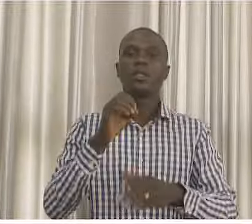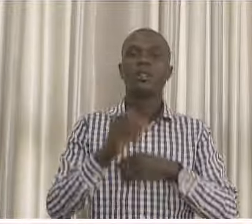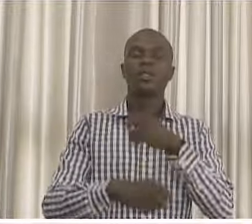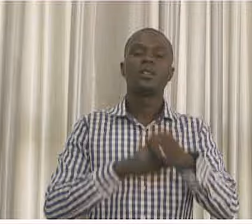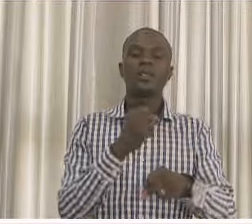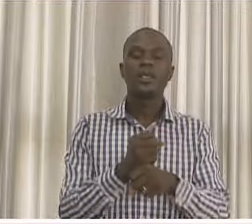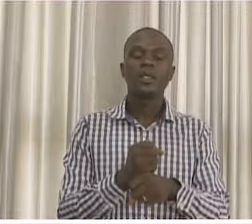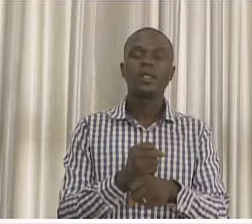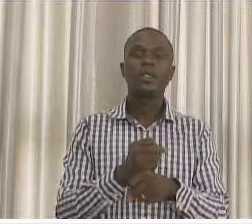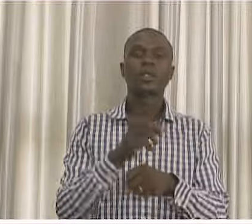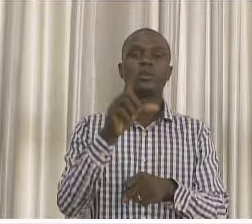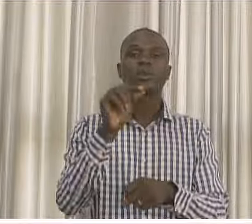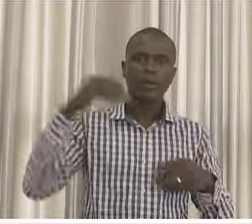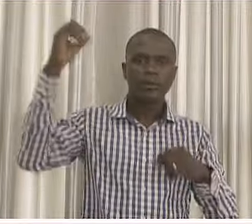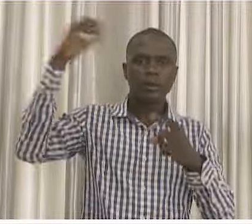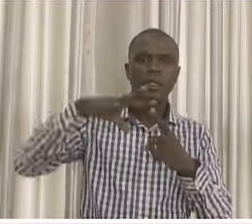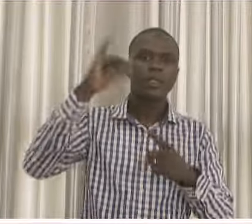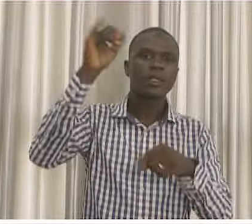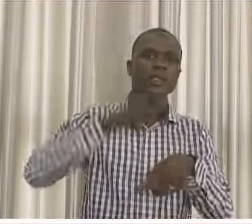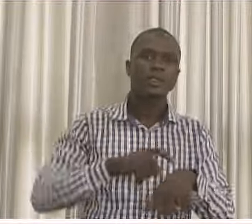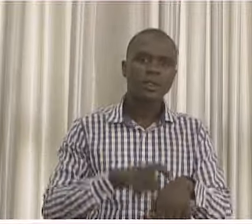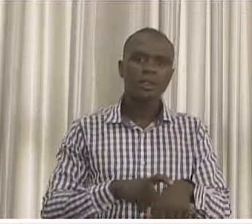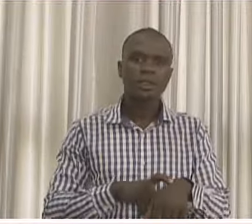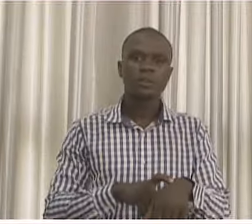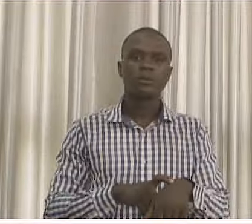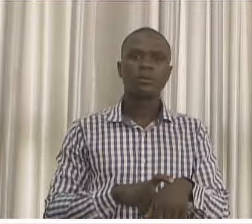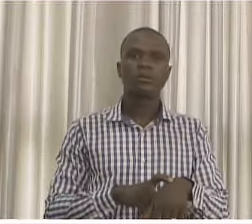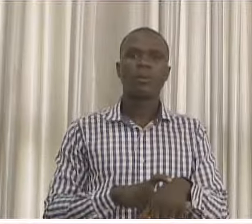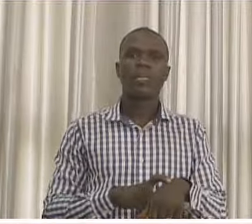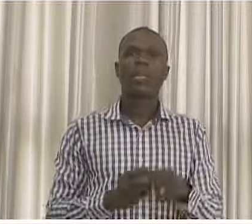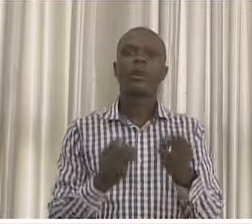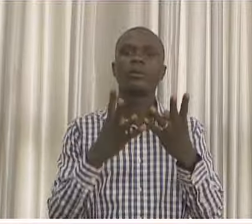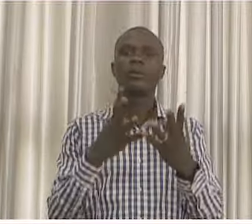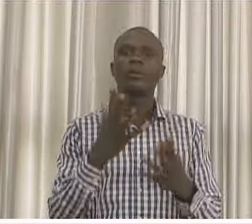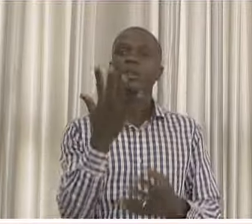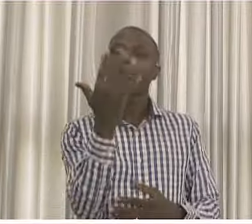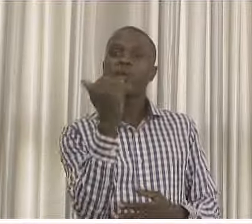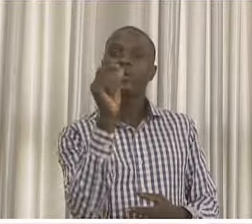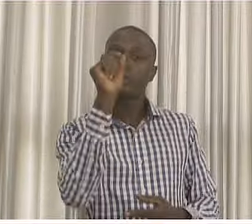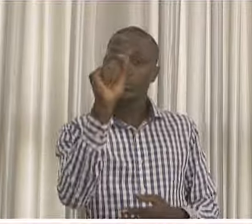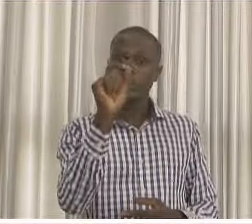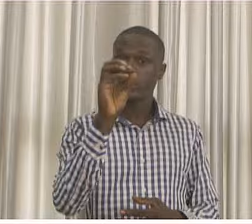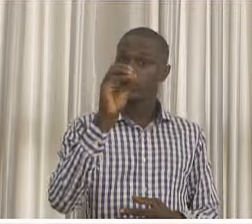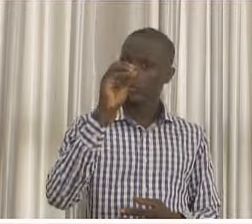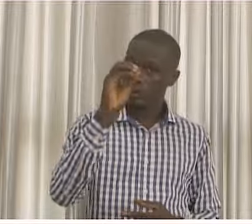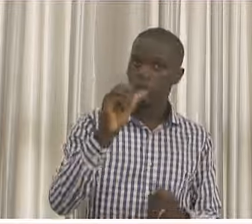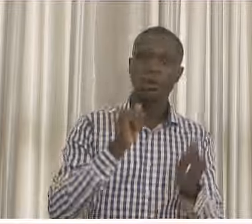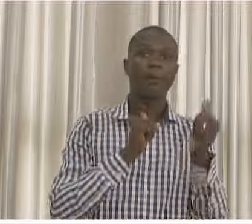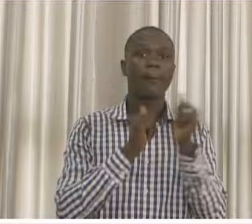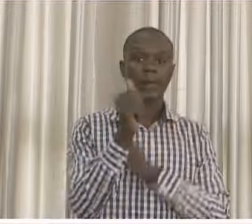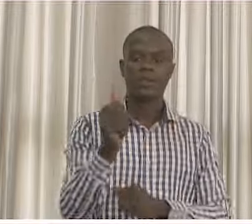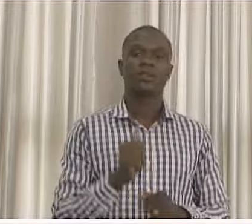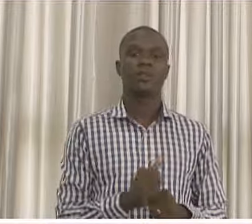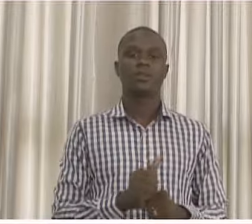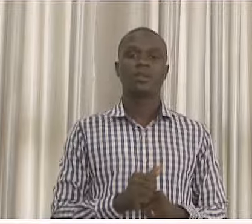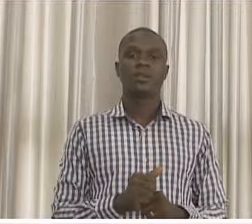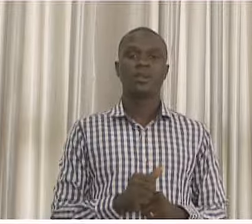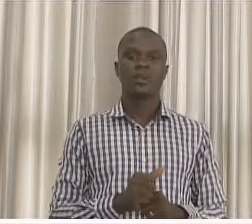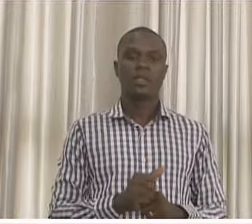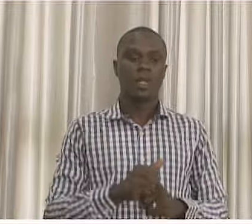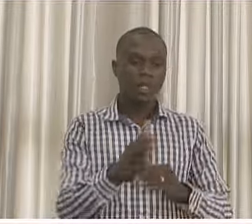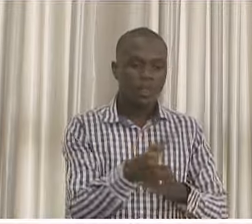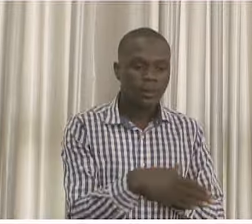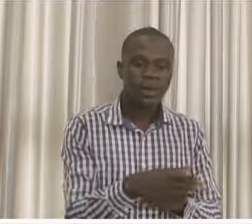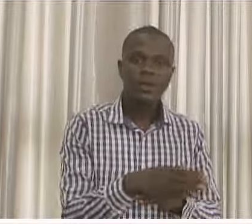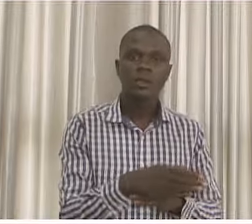was 15.0%. The ministry in target for 2023, now follow will get 44% of energy.